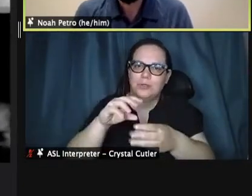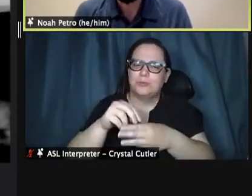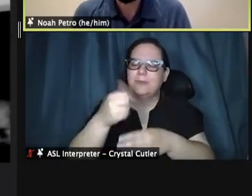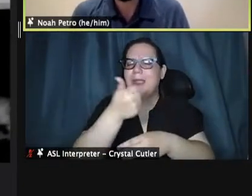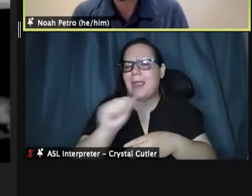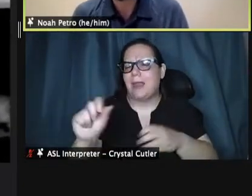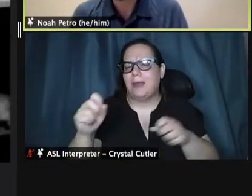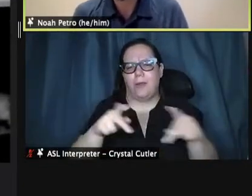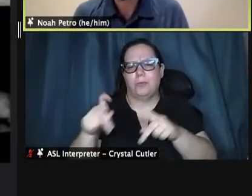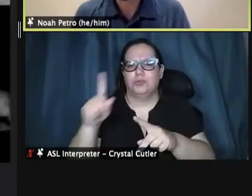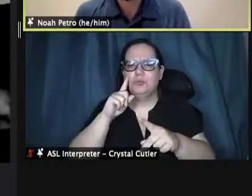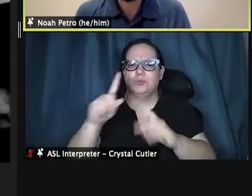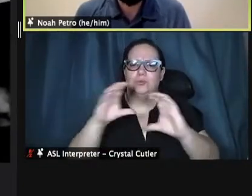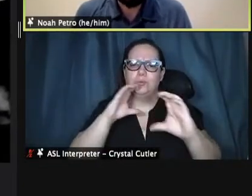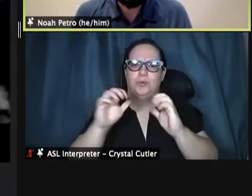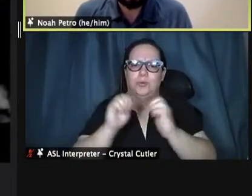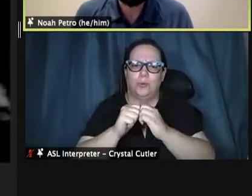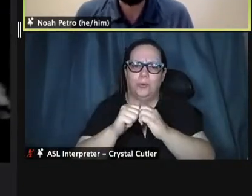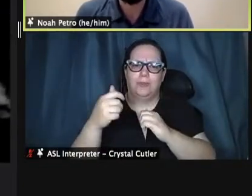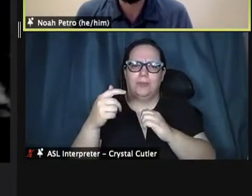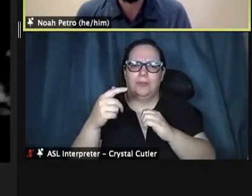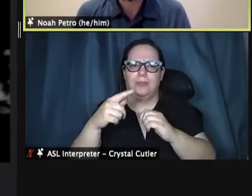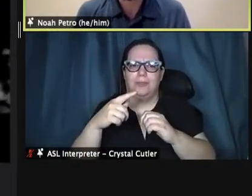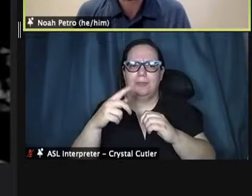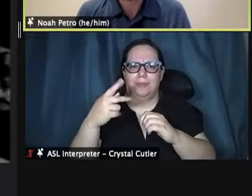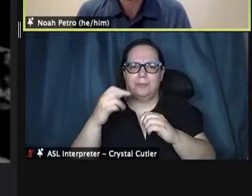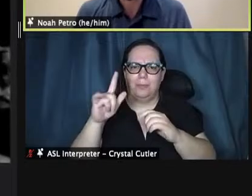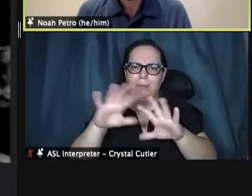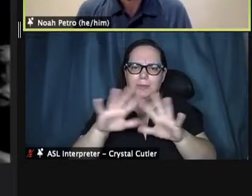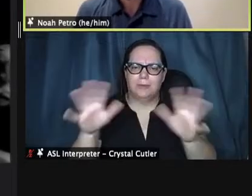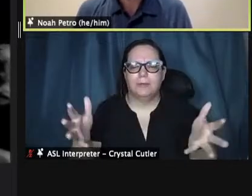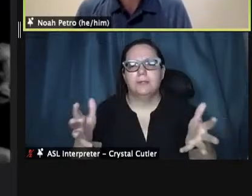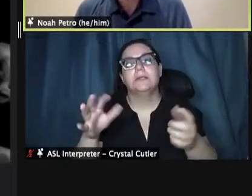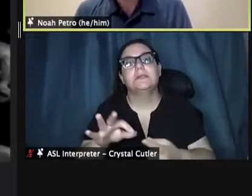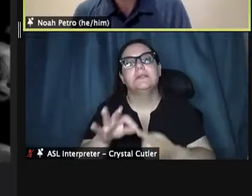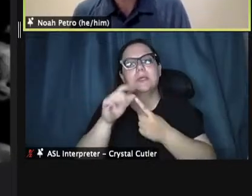through International Observe the Moon Night later this year in October.